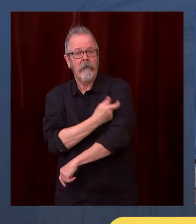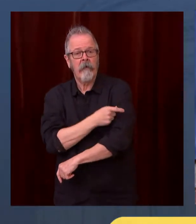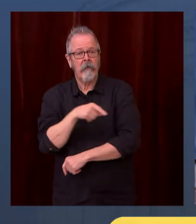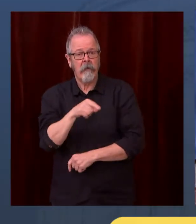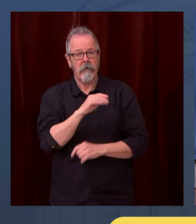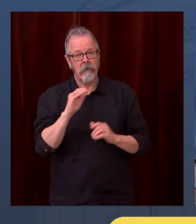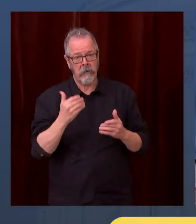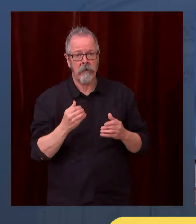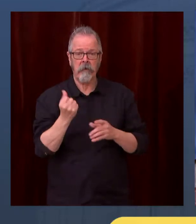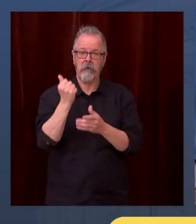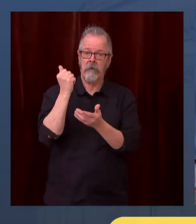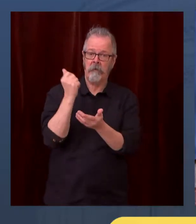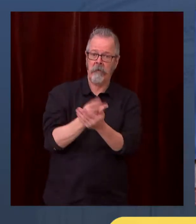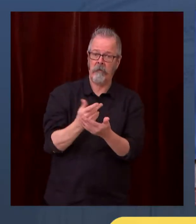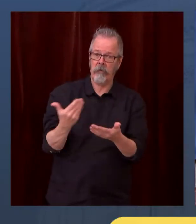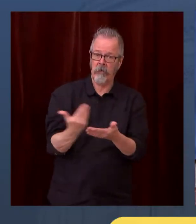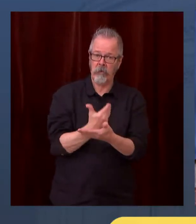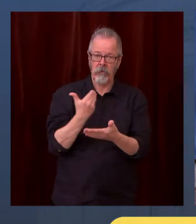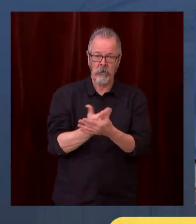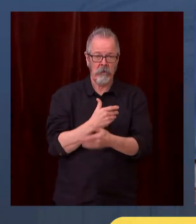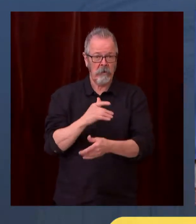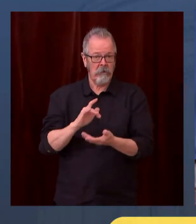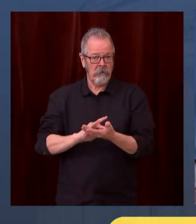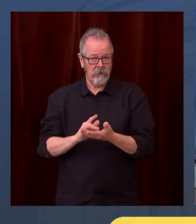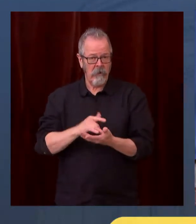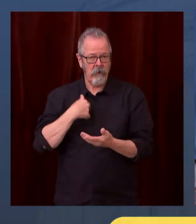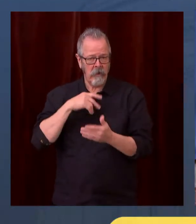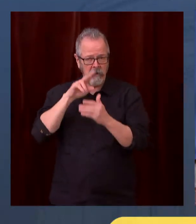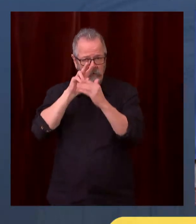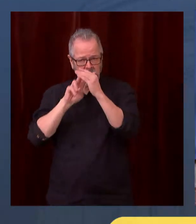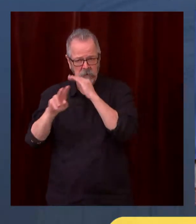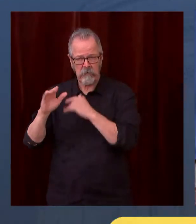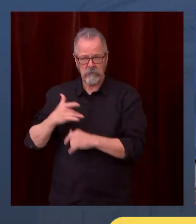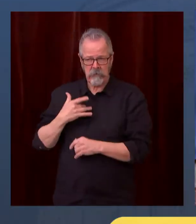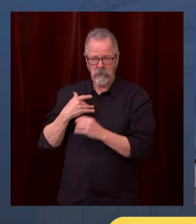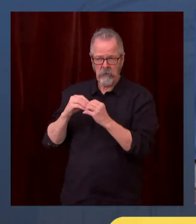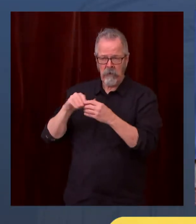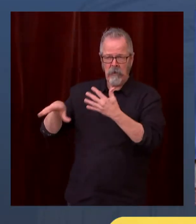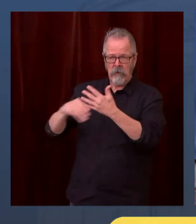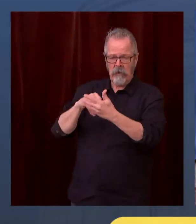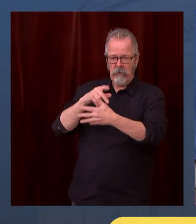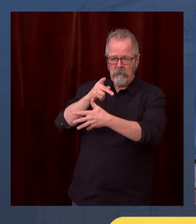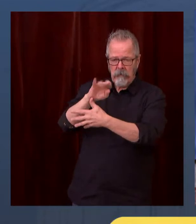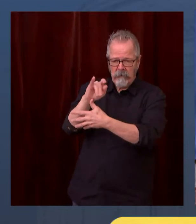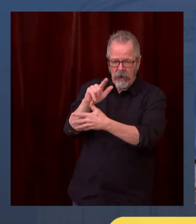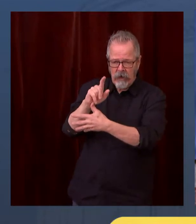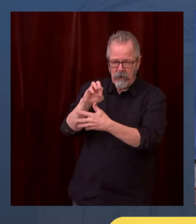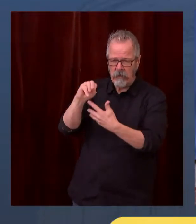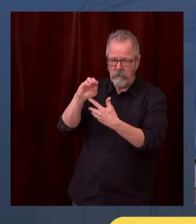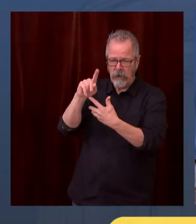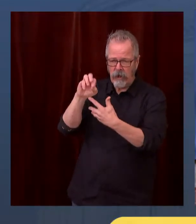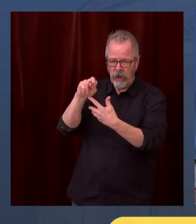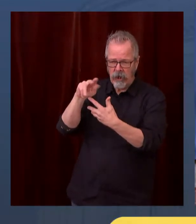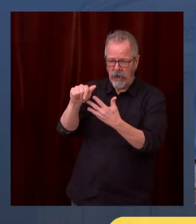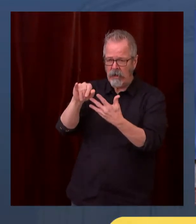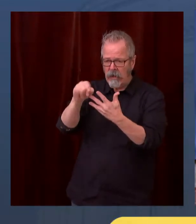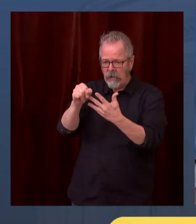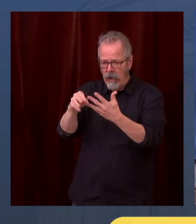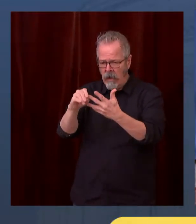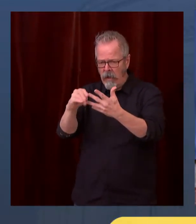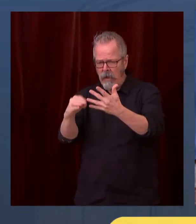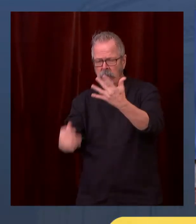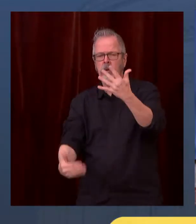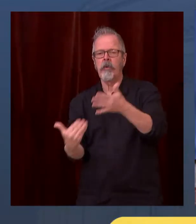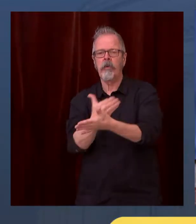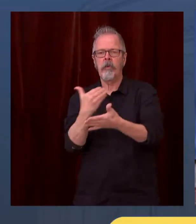future. I want to address some of our most important citizens, and that's our students. I'm